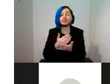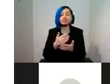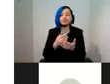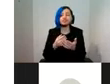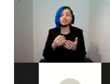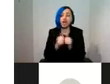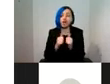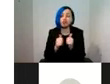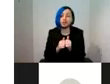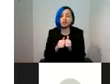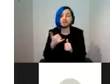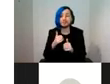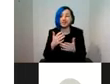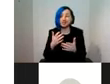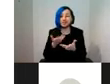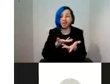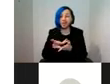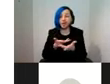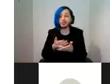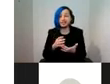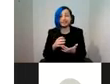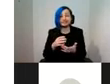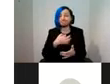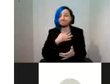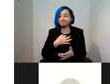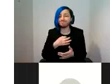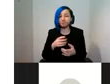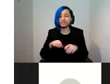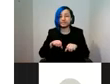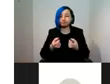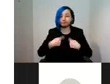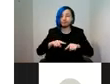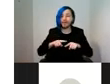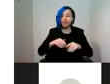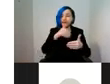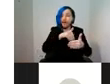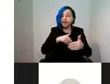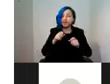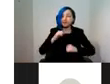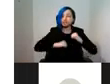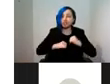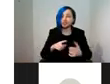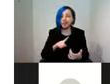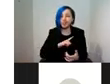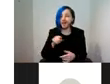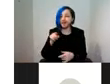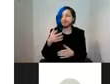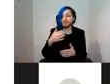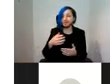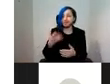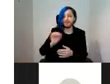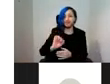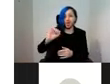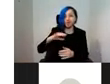autonomy as companies negotiate protection over their brand into the future. There's a really great quote from one of our workshop participants and interviewers,